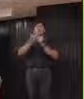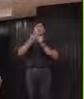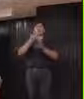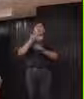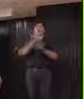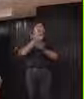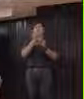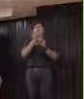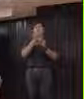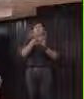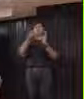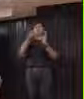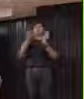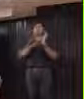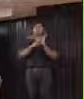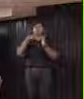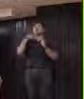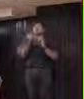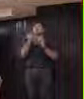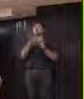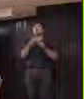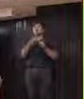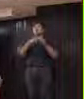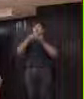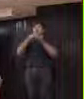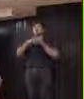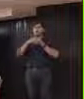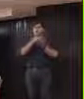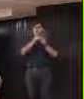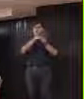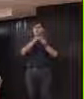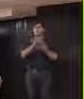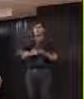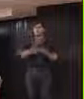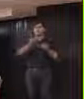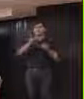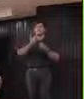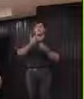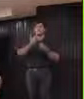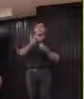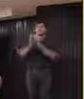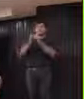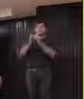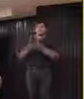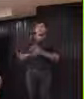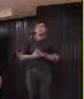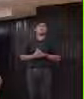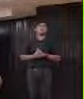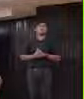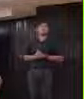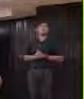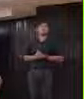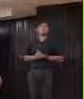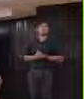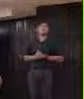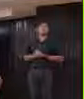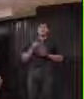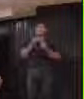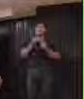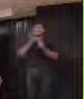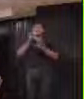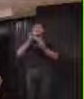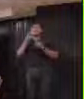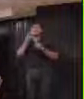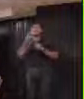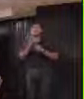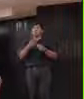on Zoom as well. As if there are people, if we can ask them to type out their questions. And we can just raise their hand and then I can have them talk. So we